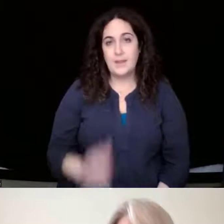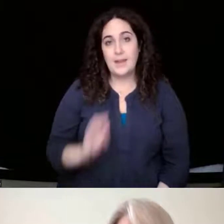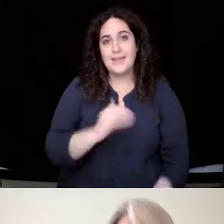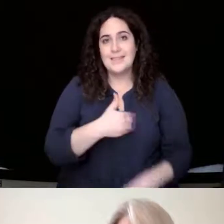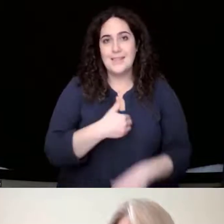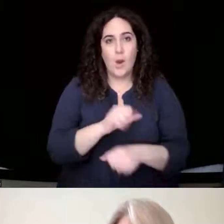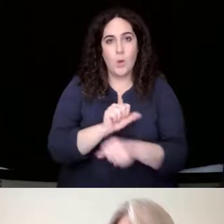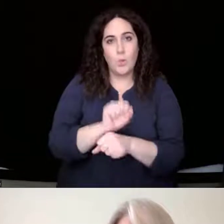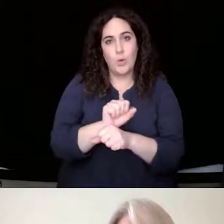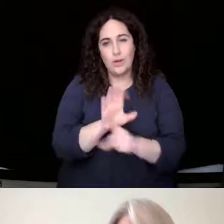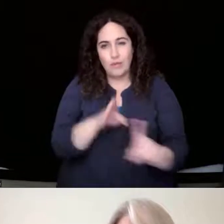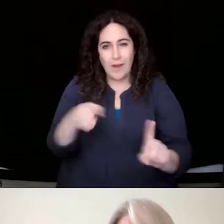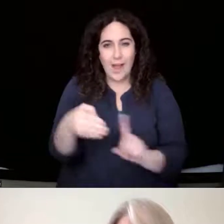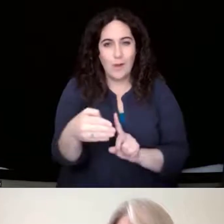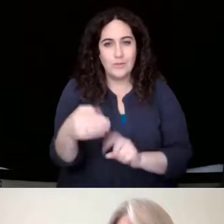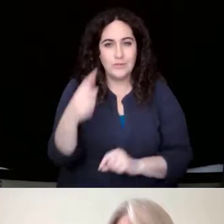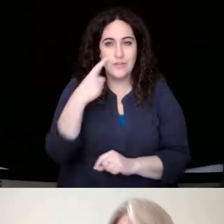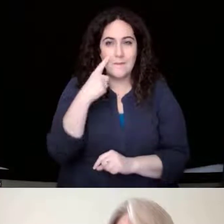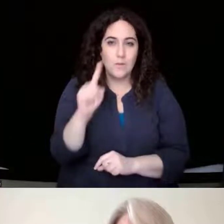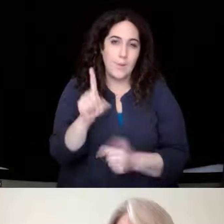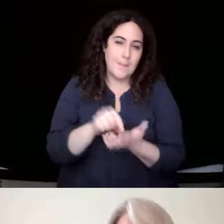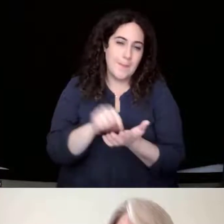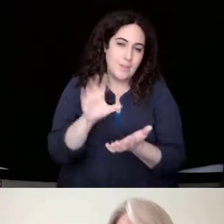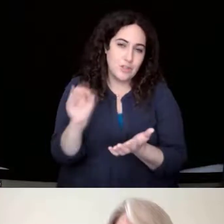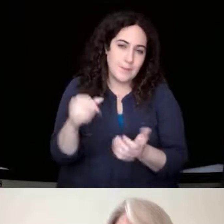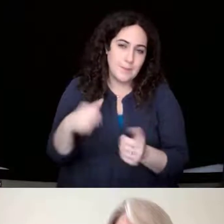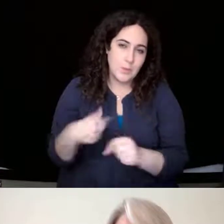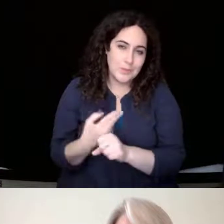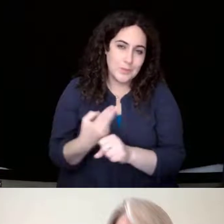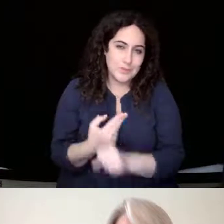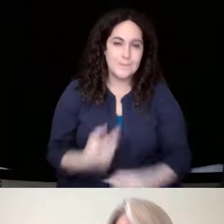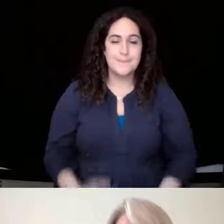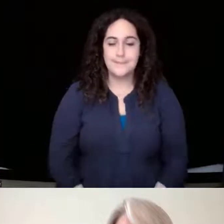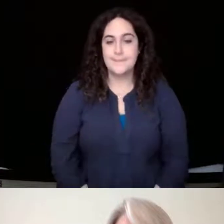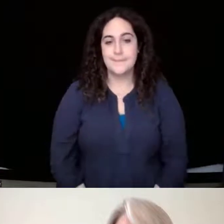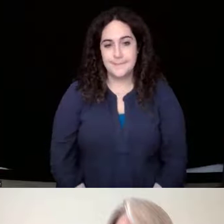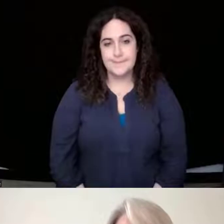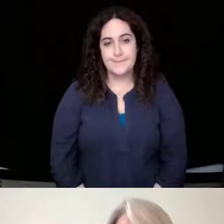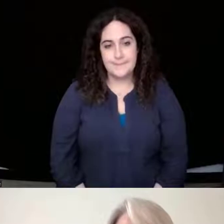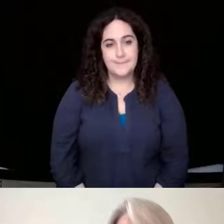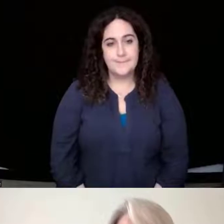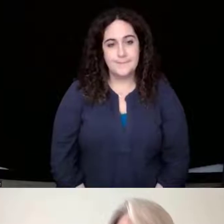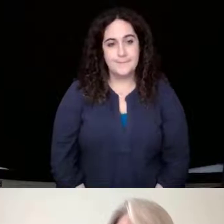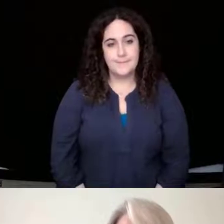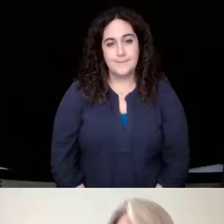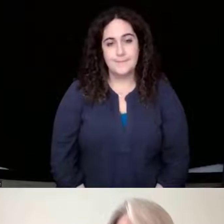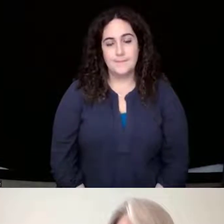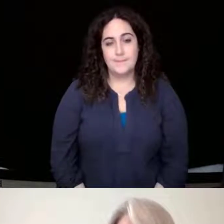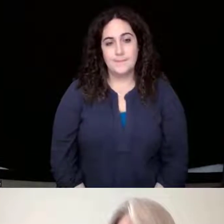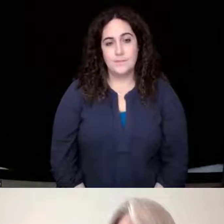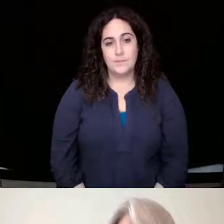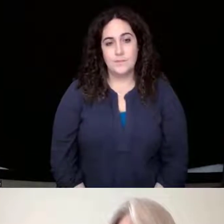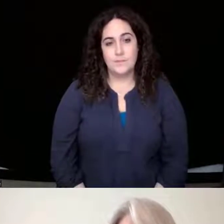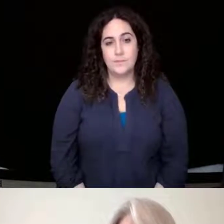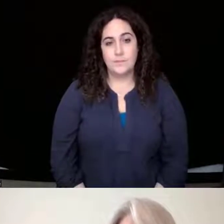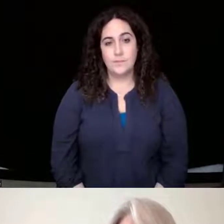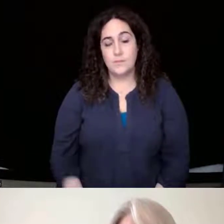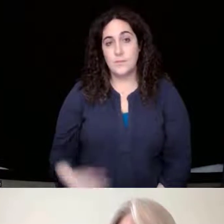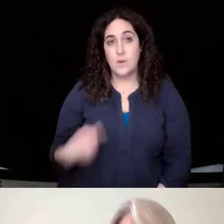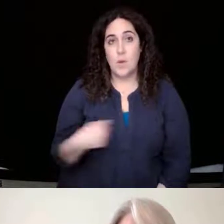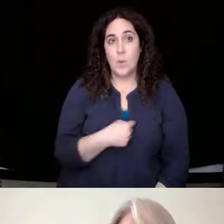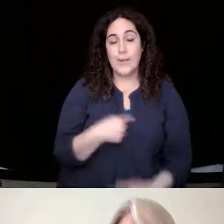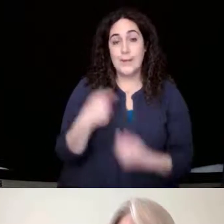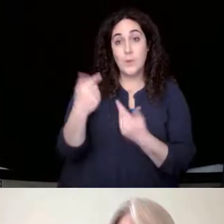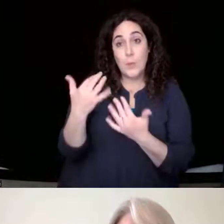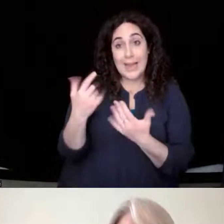contracted with. So I think part of it might also be just we have to almost wait for our publishers to catch